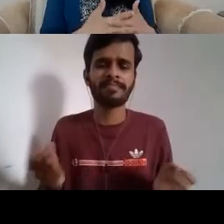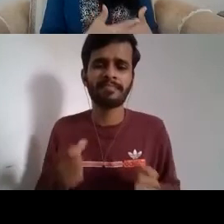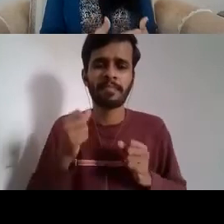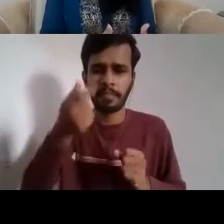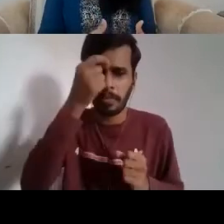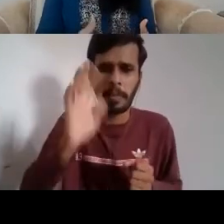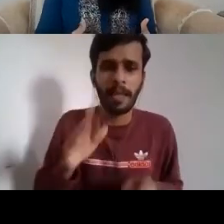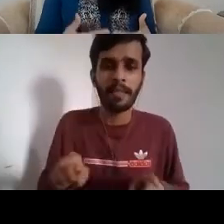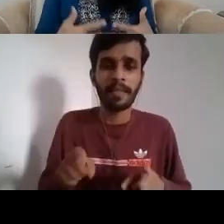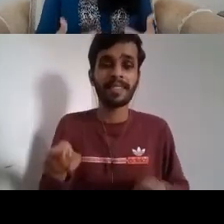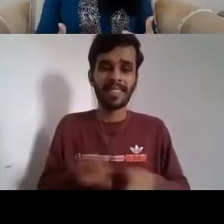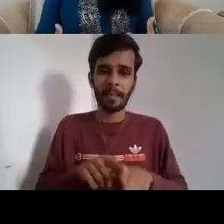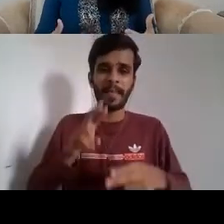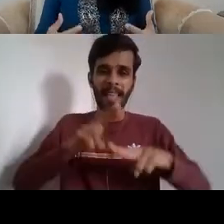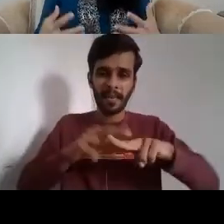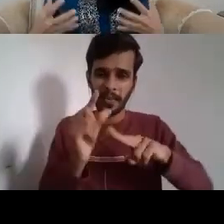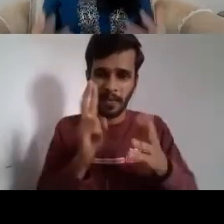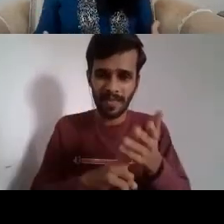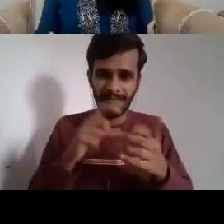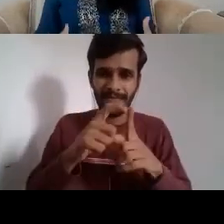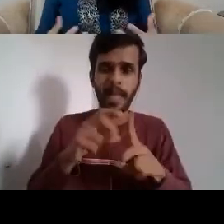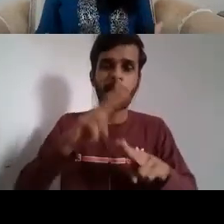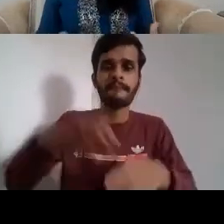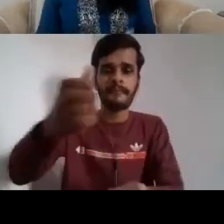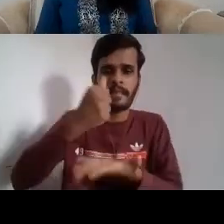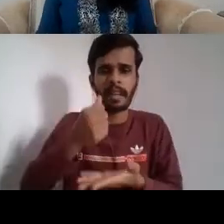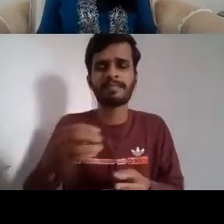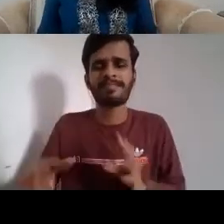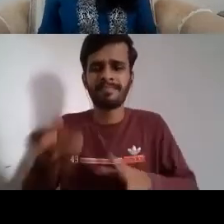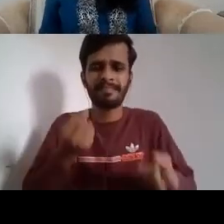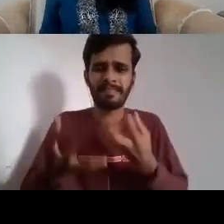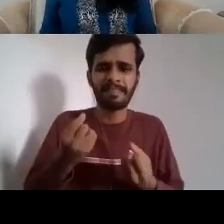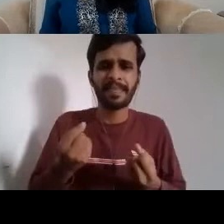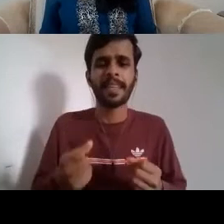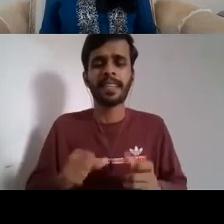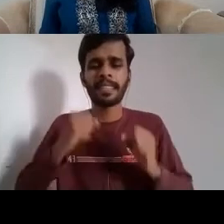raise awareness for this international humanitarian crisis.